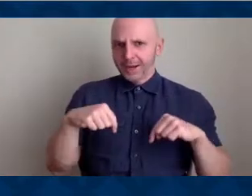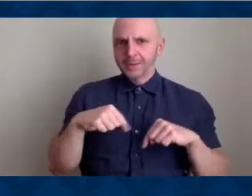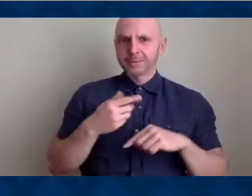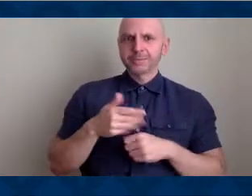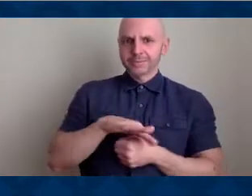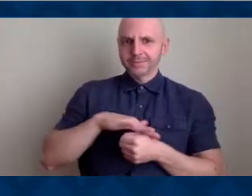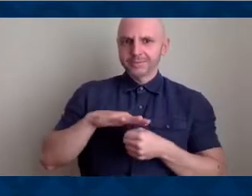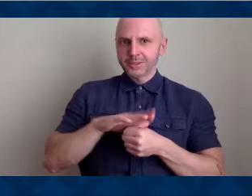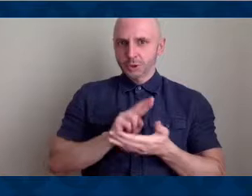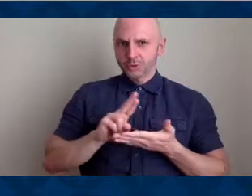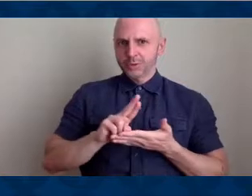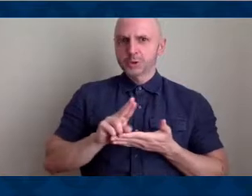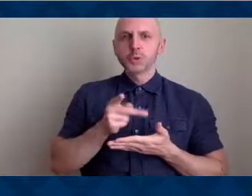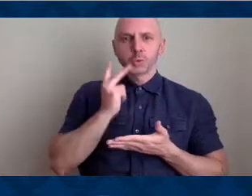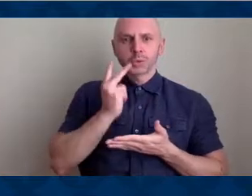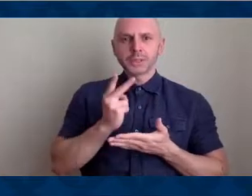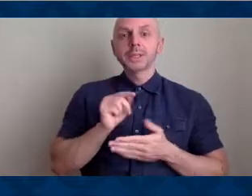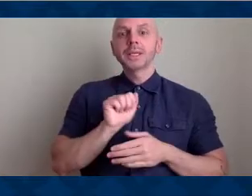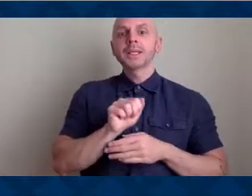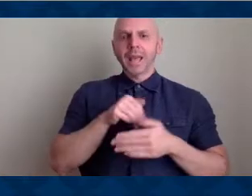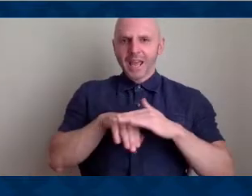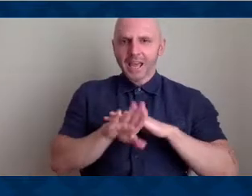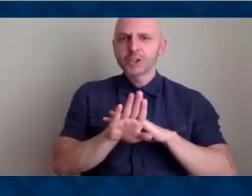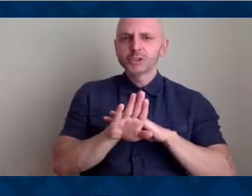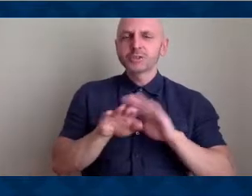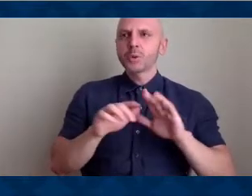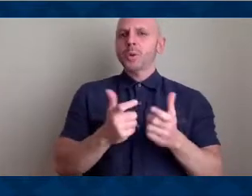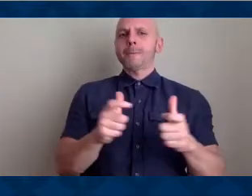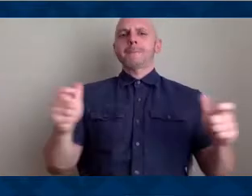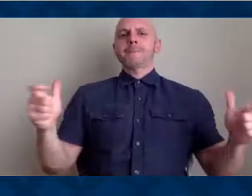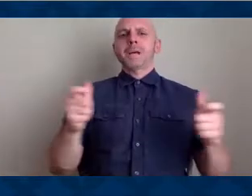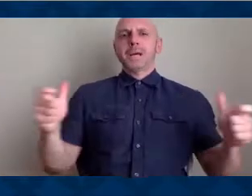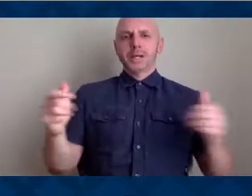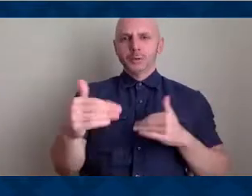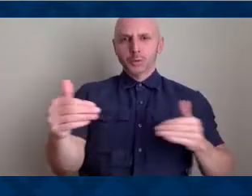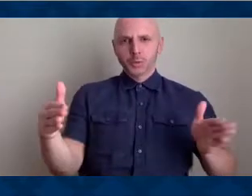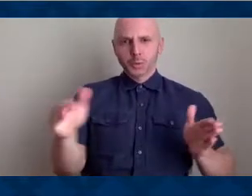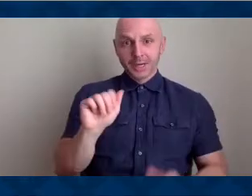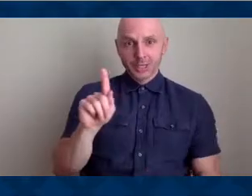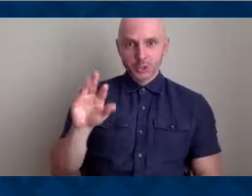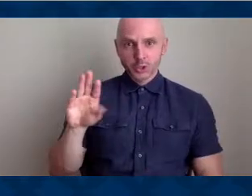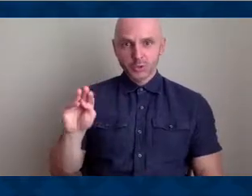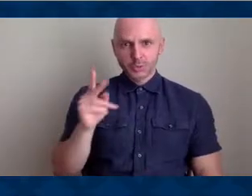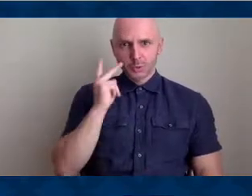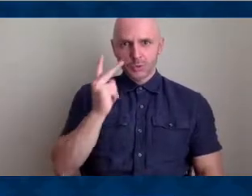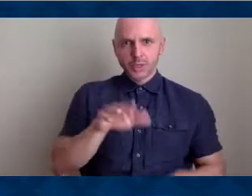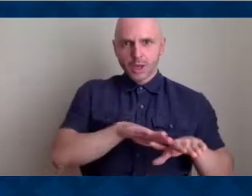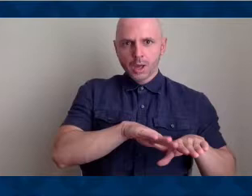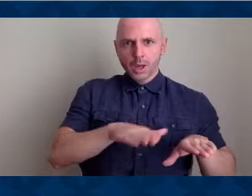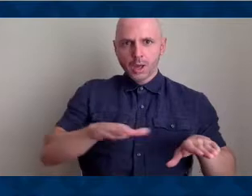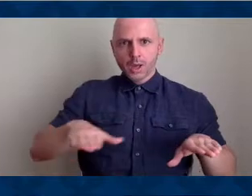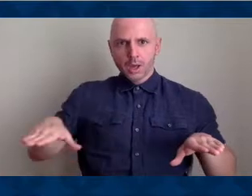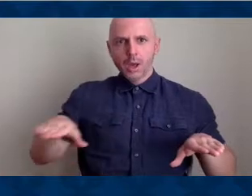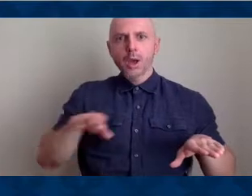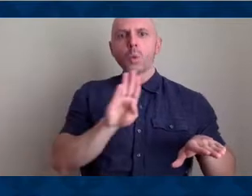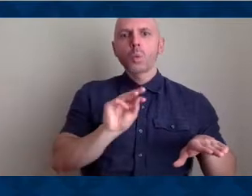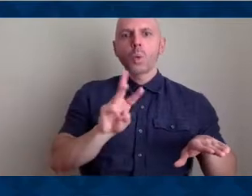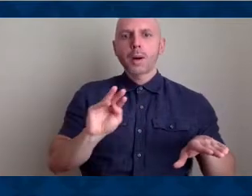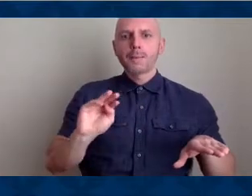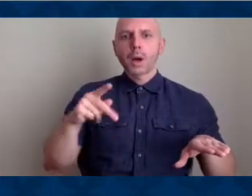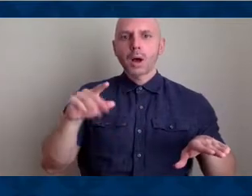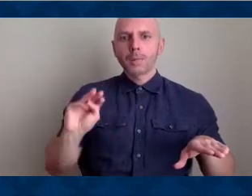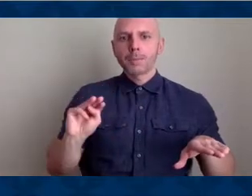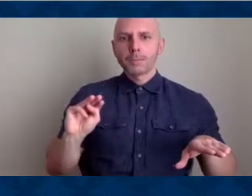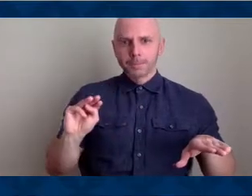is found in the atrium. That's pictured as well. And then just quickly on this point, the painting above is a painting